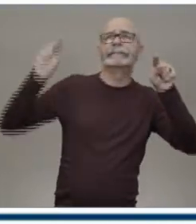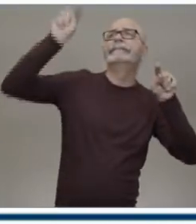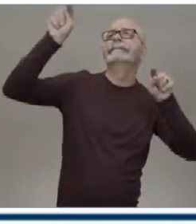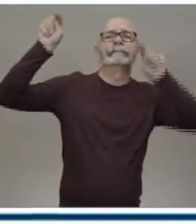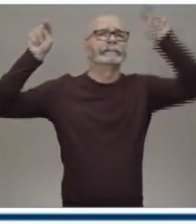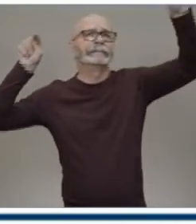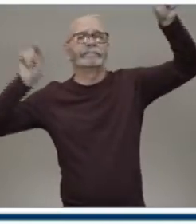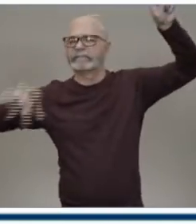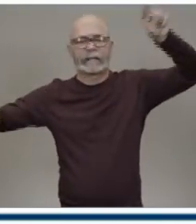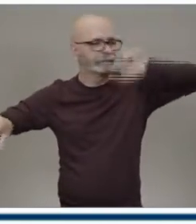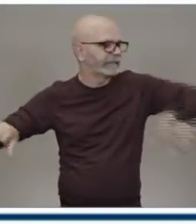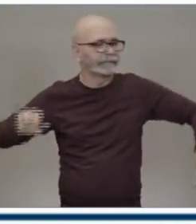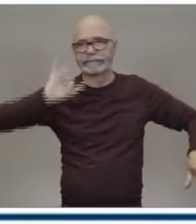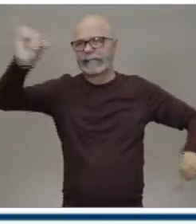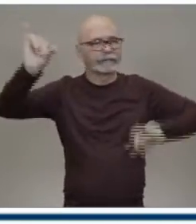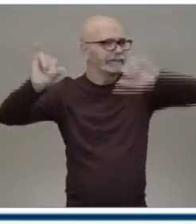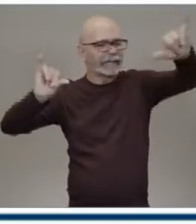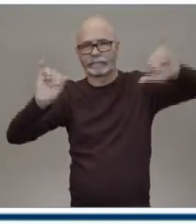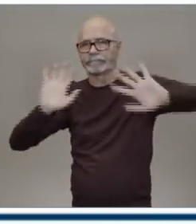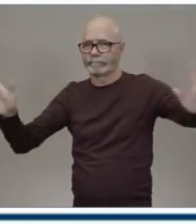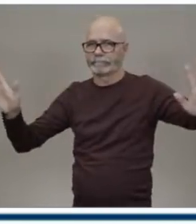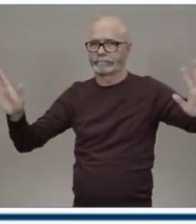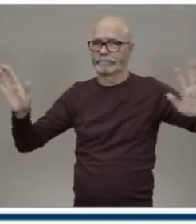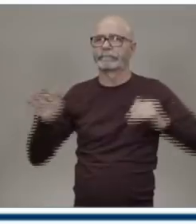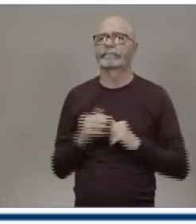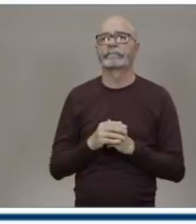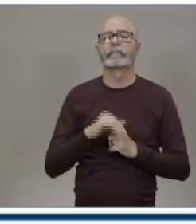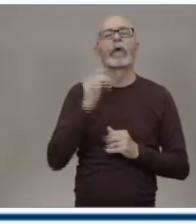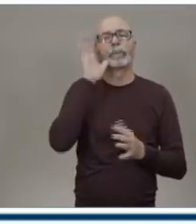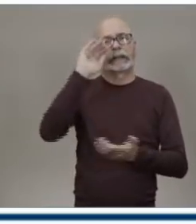And all that, what it does is reduces the chance of